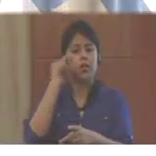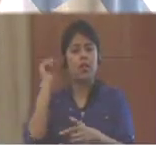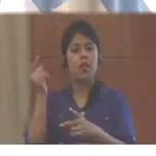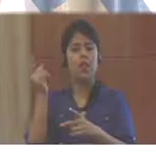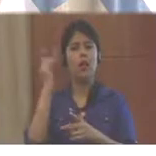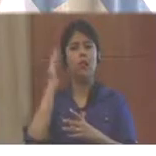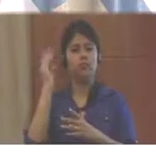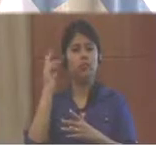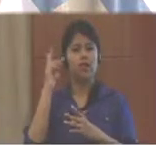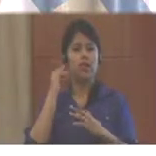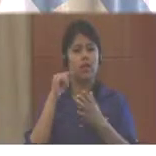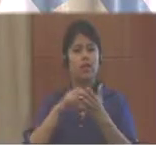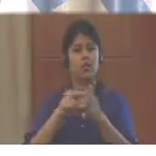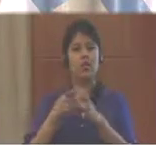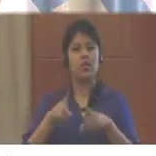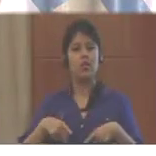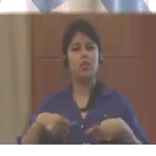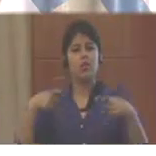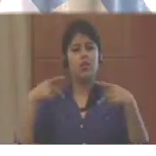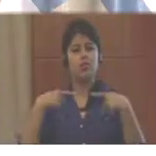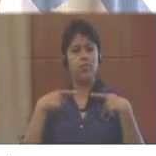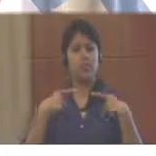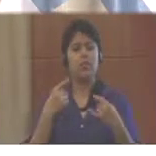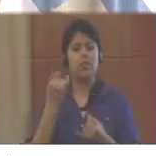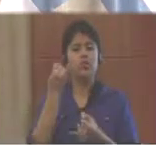of uh,